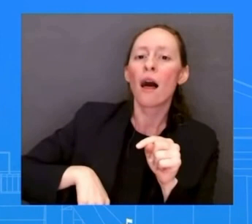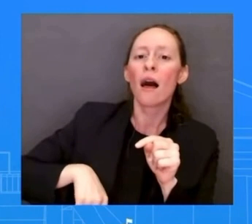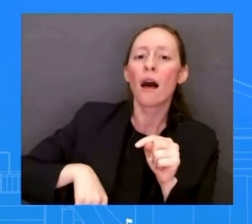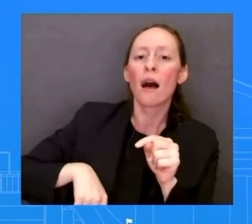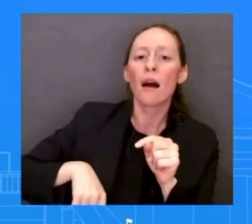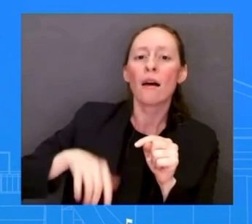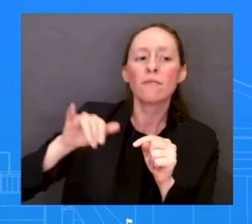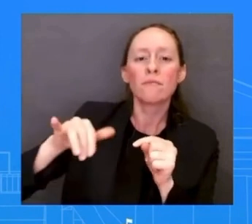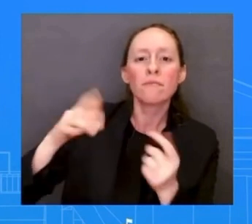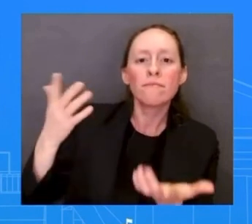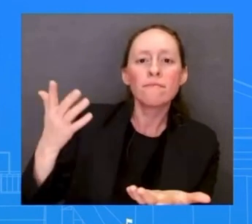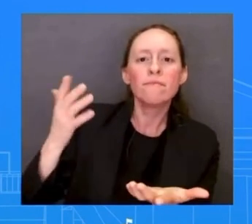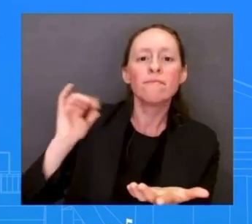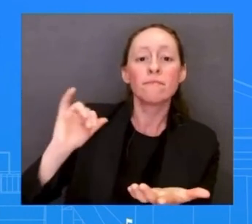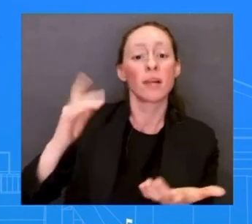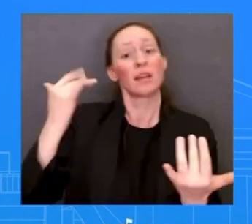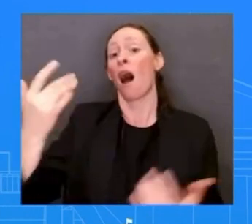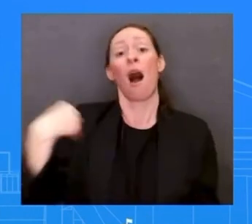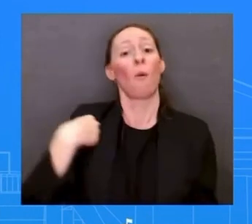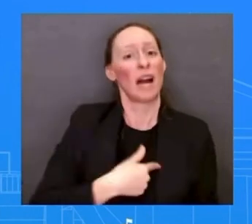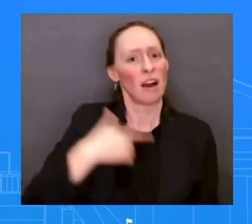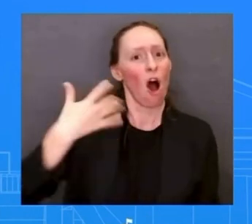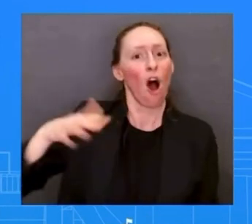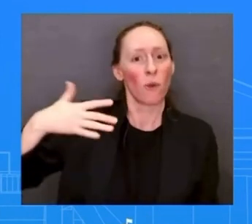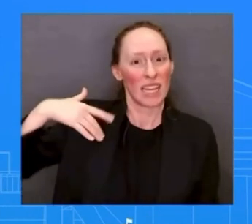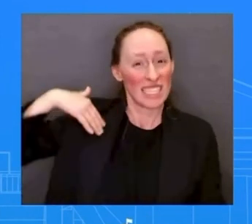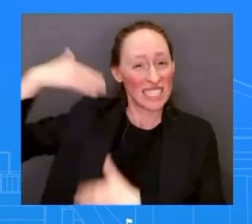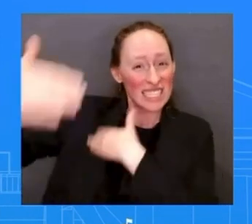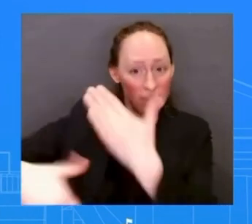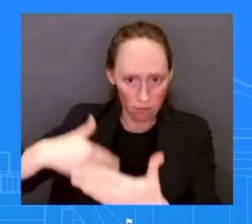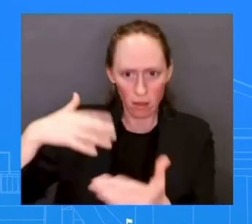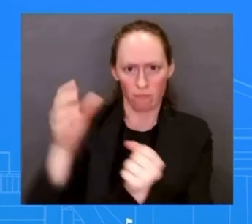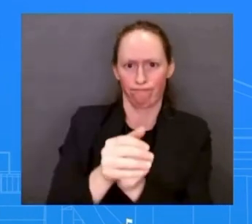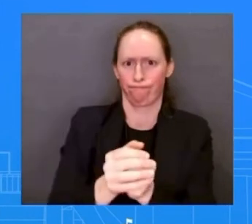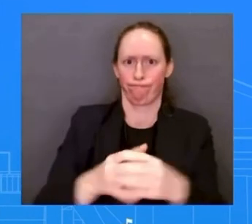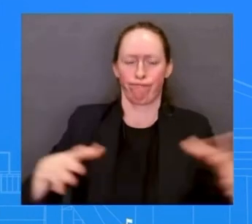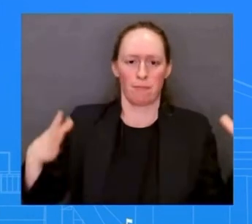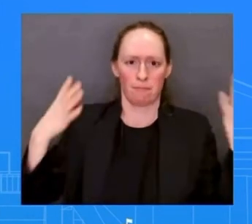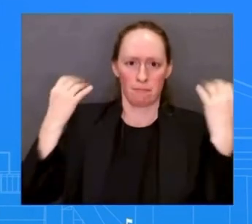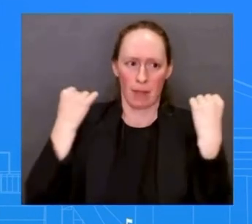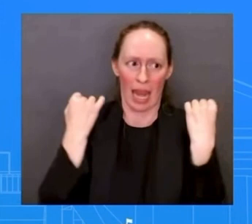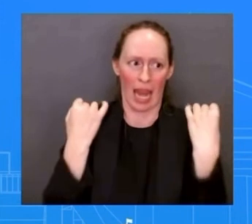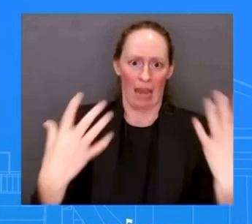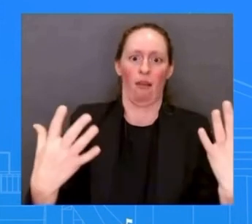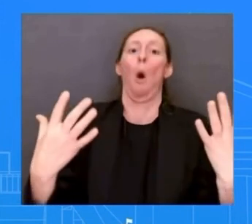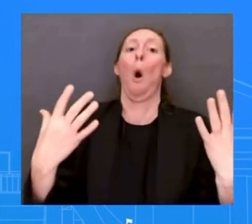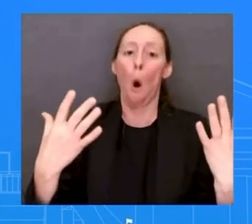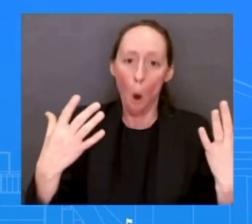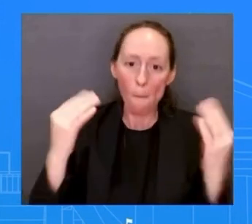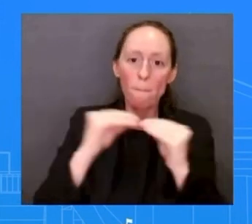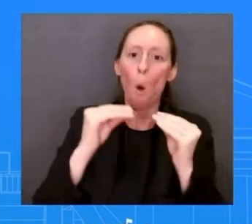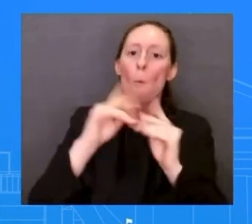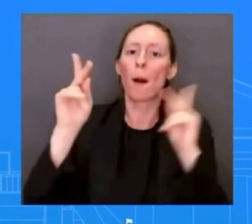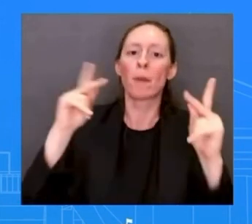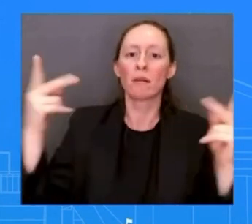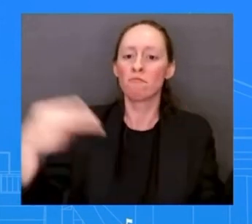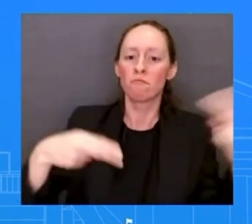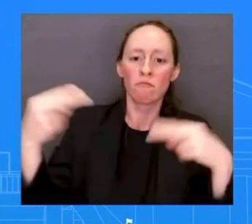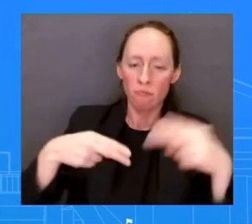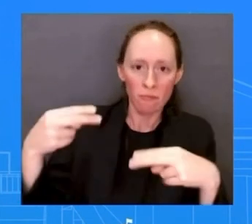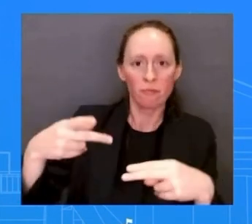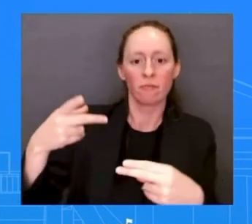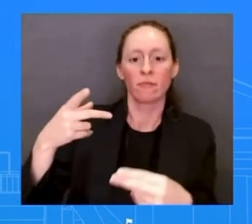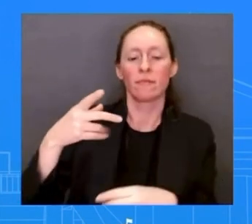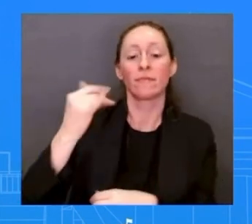people have gotten that relief. So we're moving out on the PSLF front. We're moving out on the income-based repayment front. Remember, this is going to be